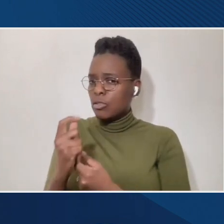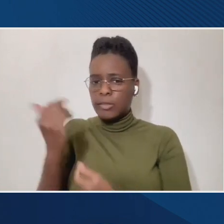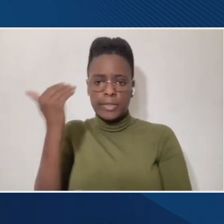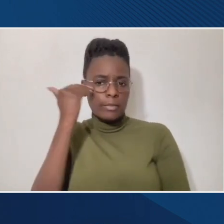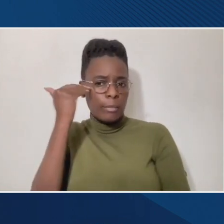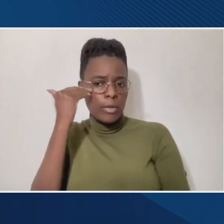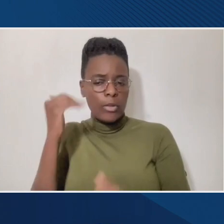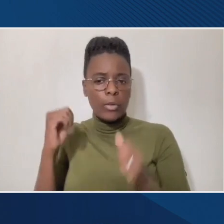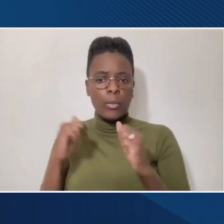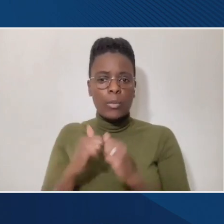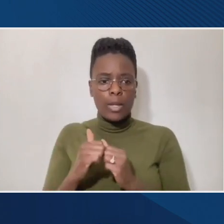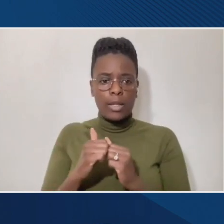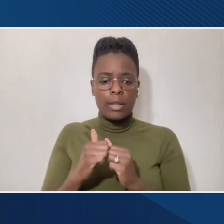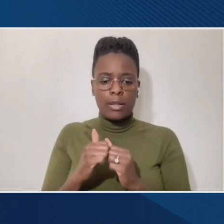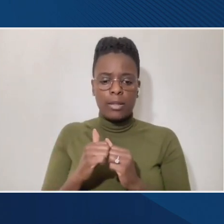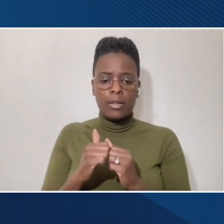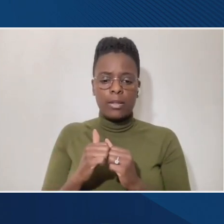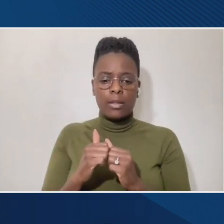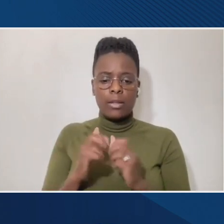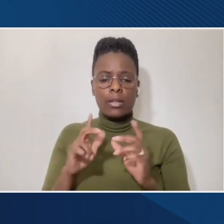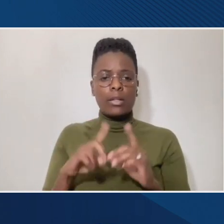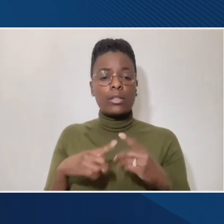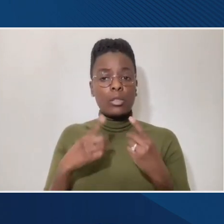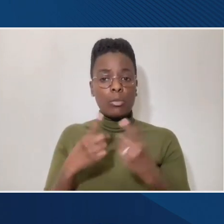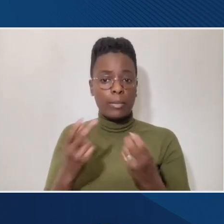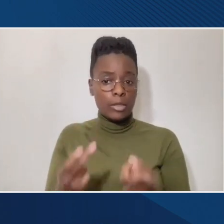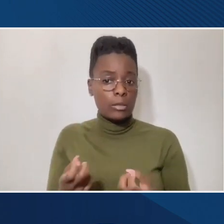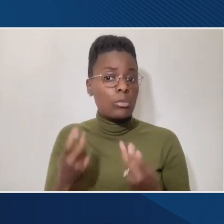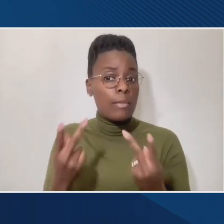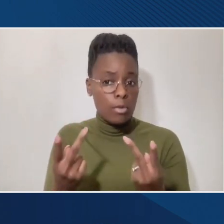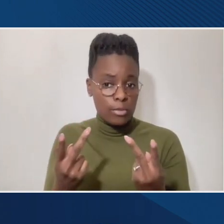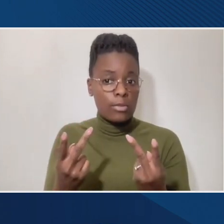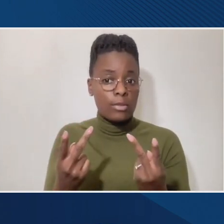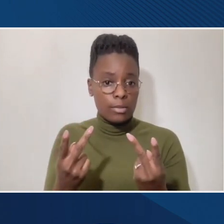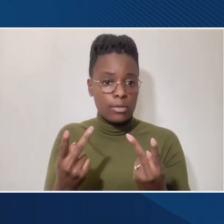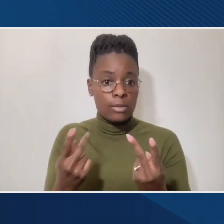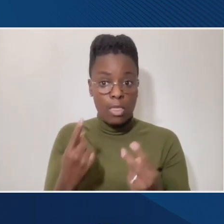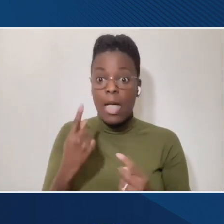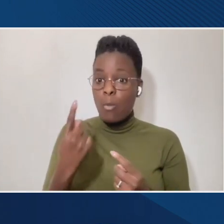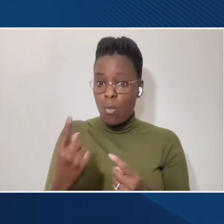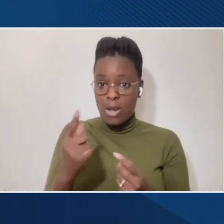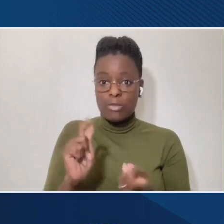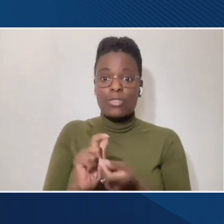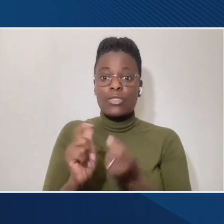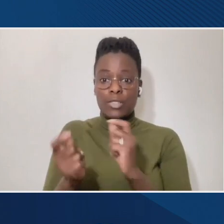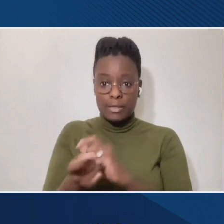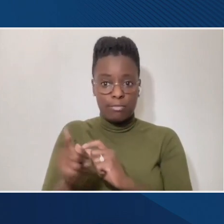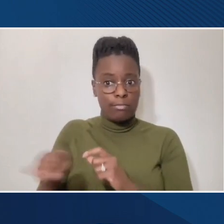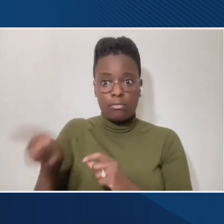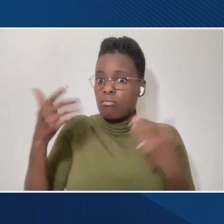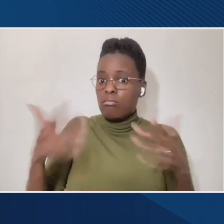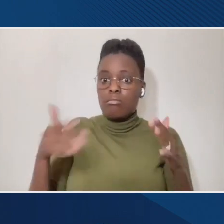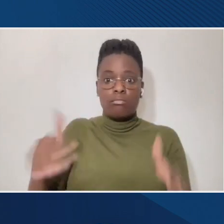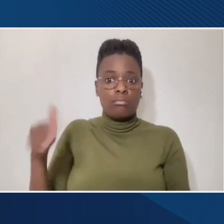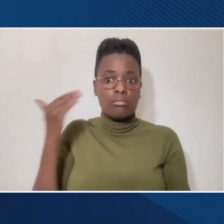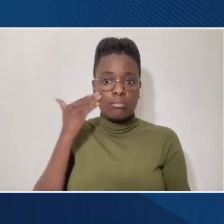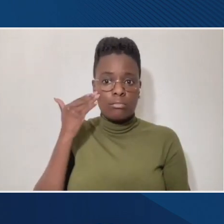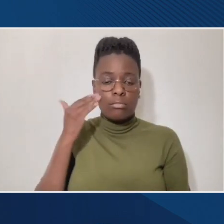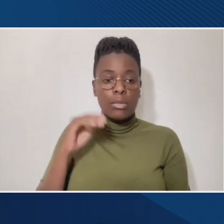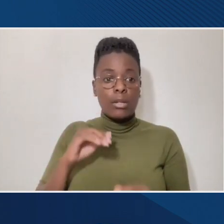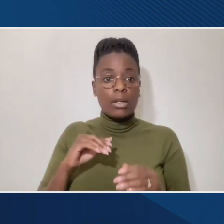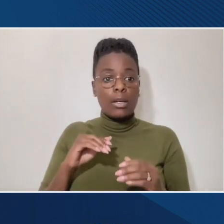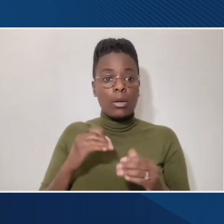secretary approval of travel for or secretary approval for things that might be permissible to spend funds on in